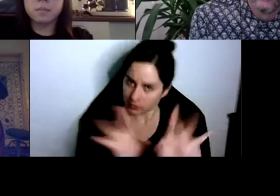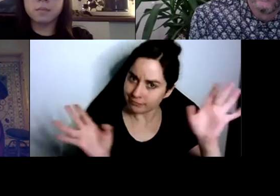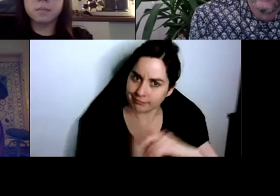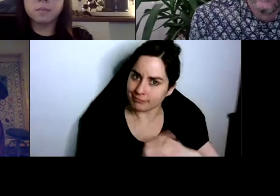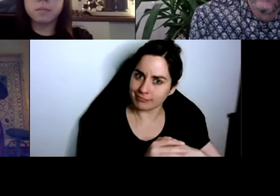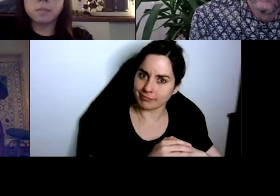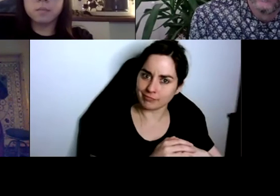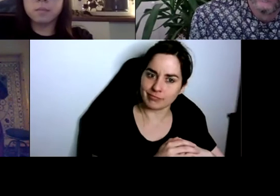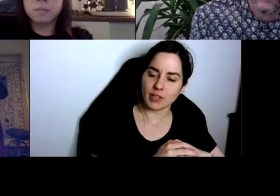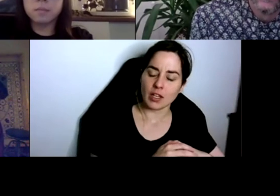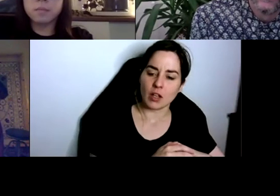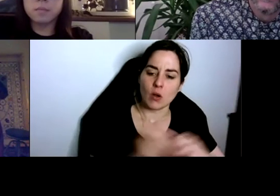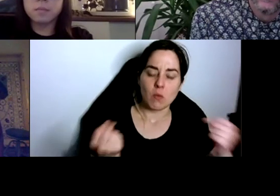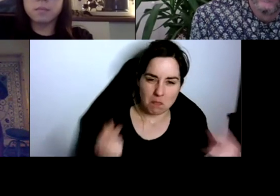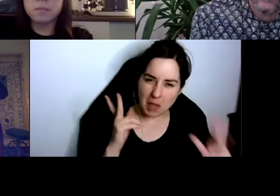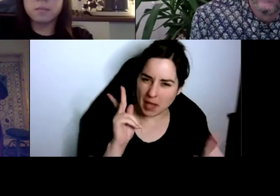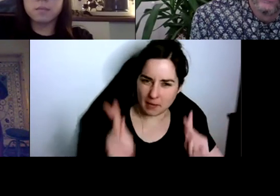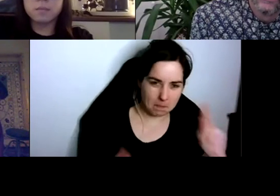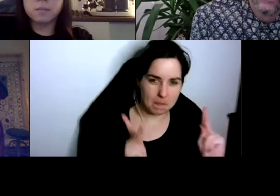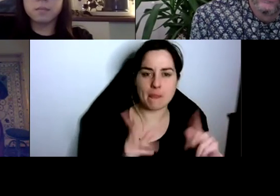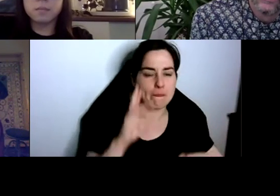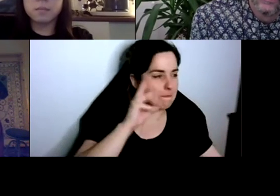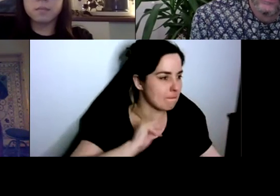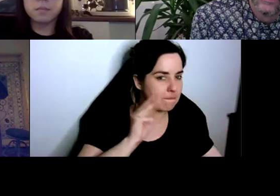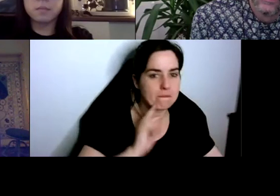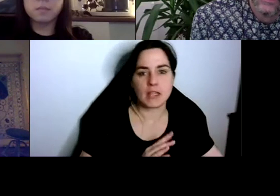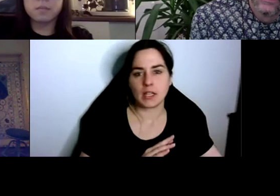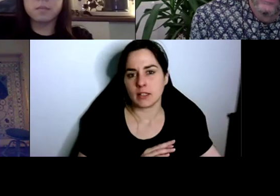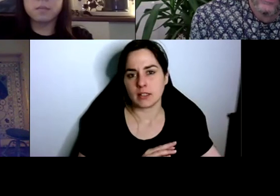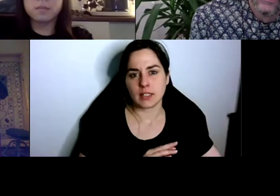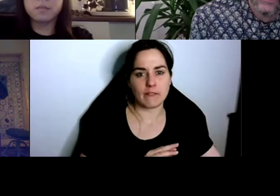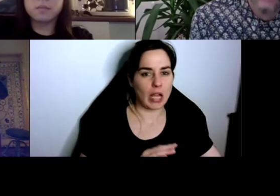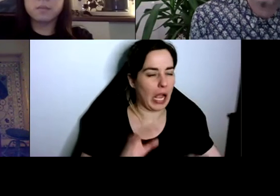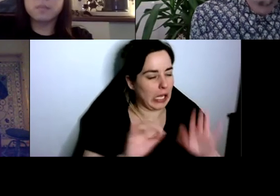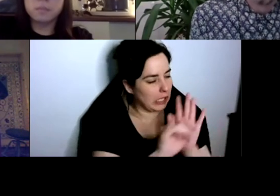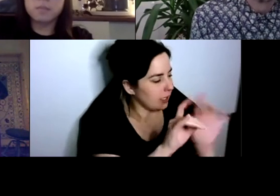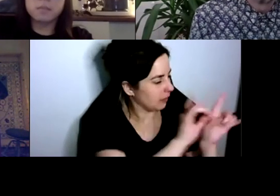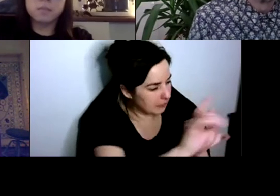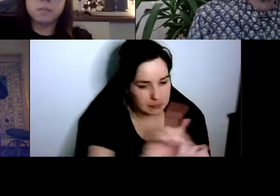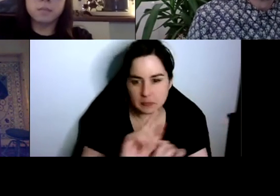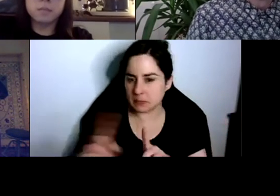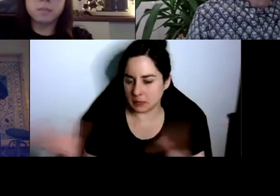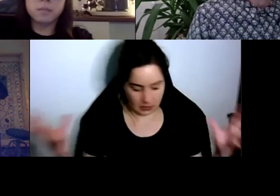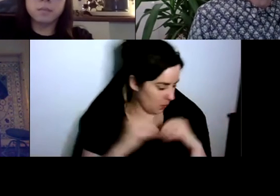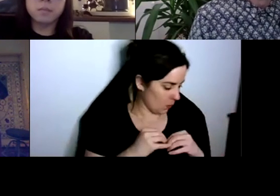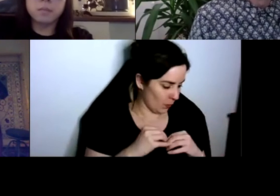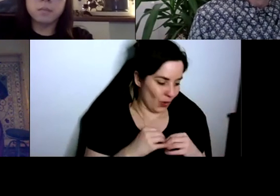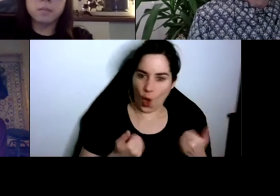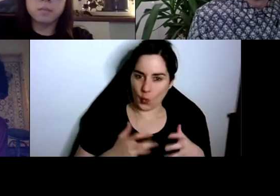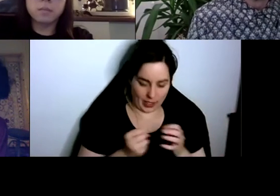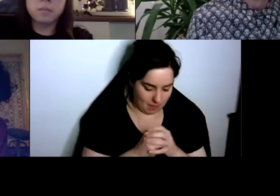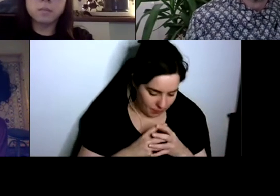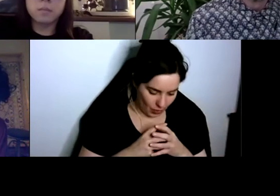folks who are coming out of, you know, intersectional grassroots spaces have been operating with that in mind already.